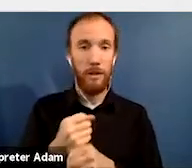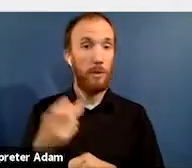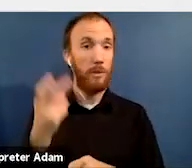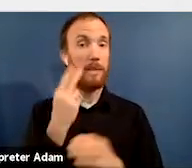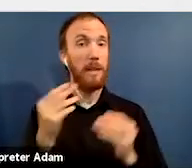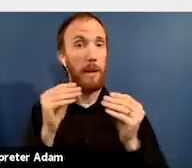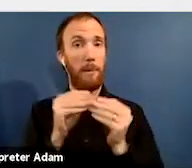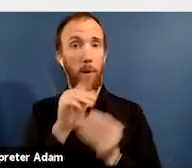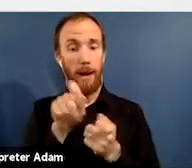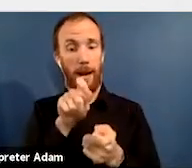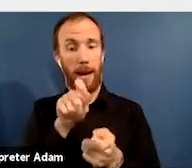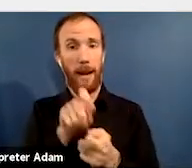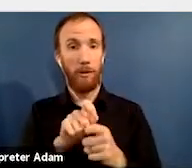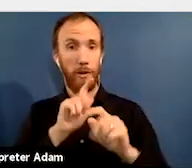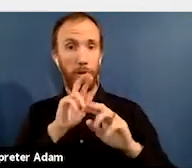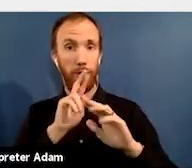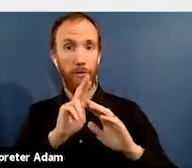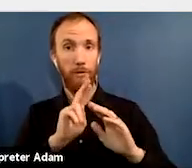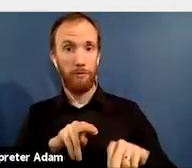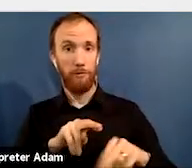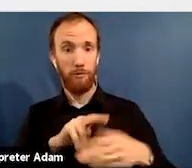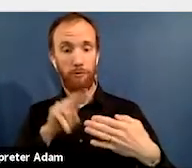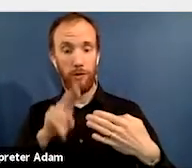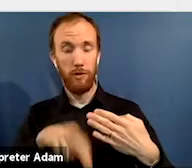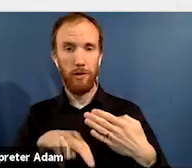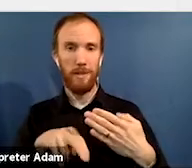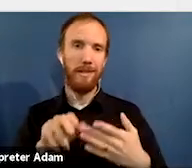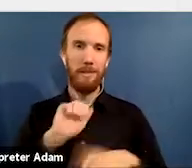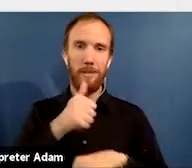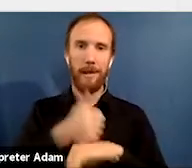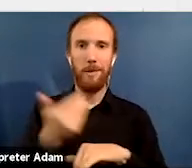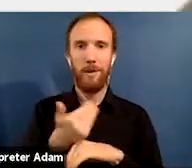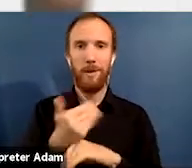it's usually as a result of all these black box models, right?